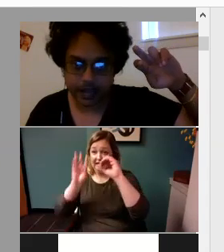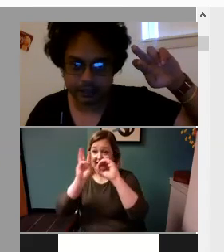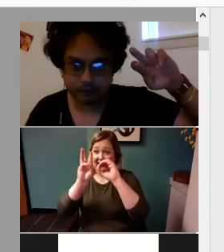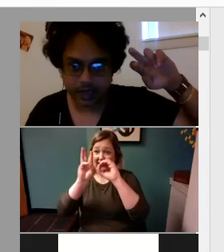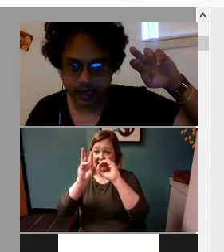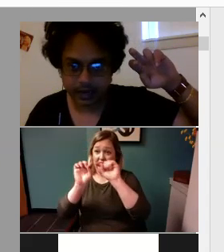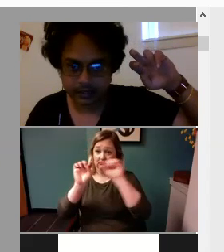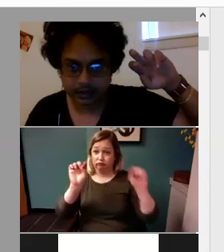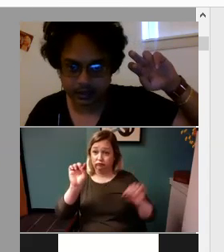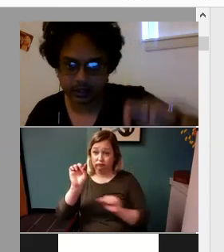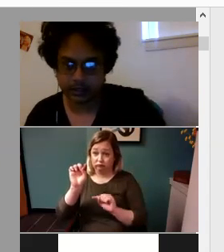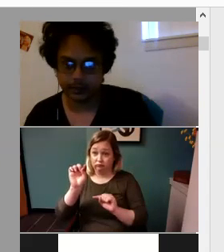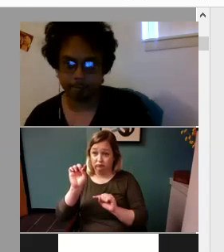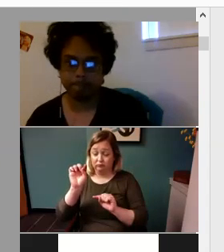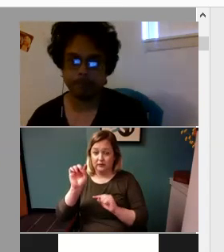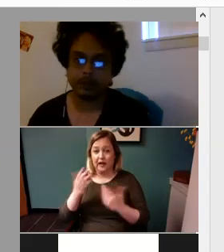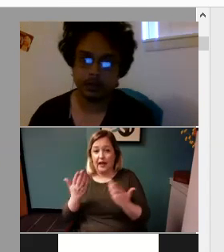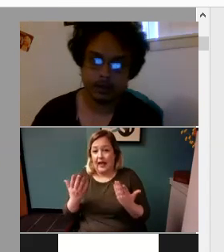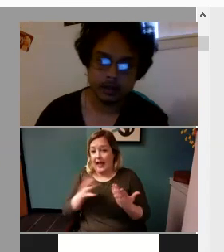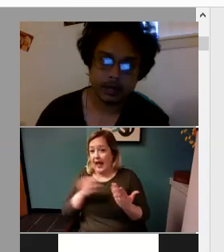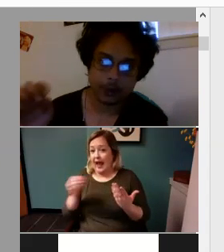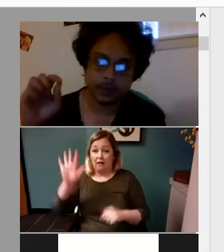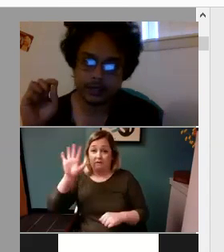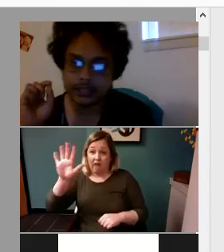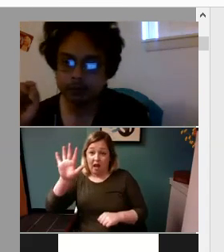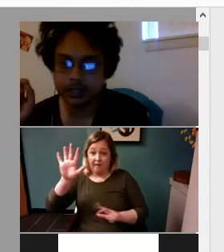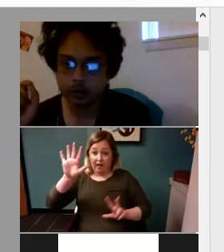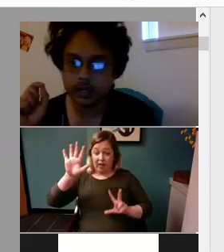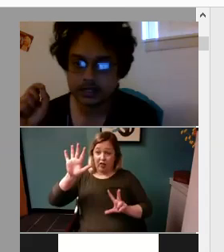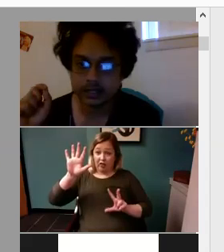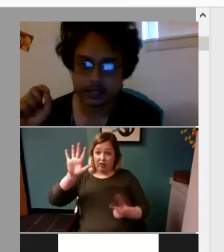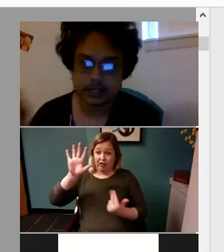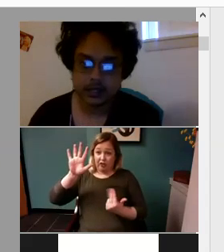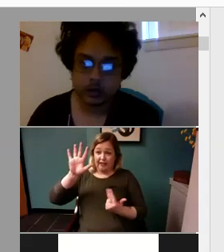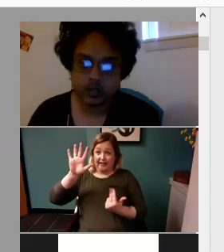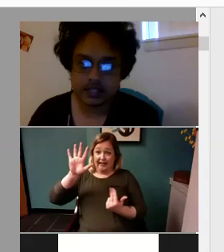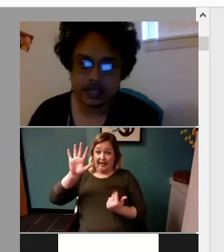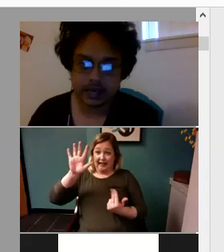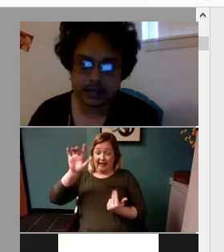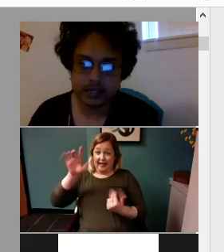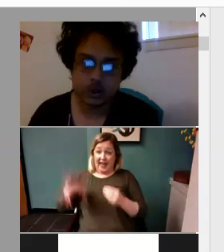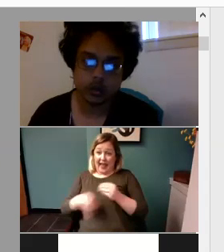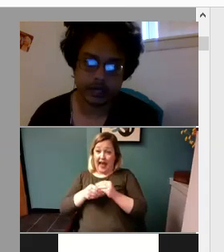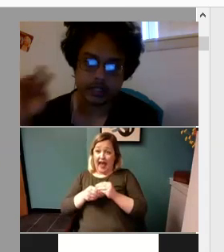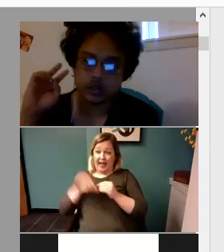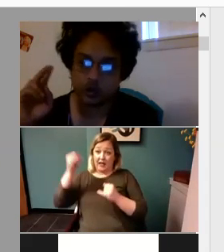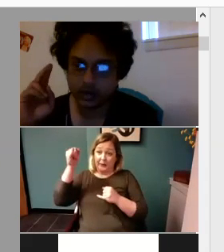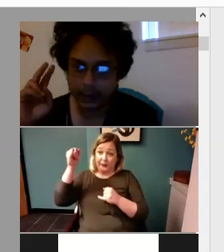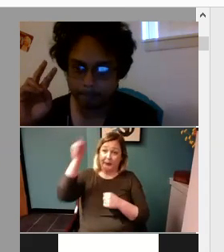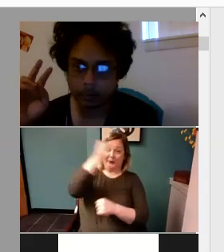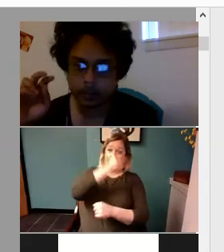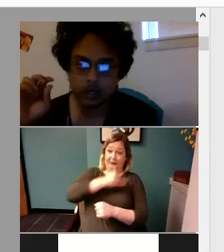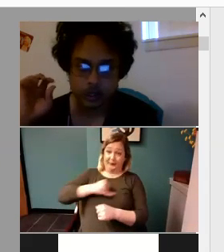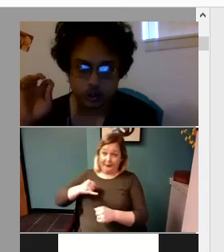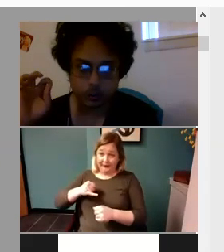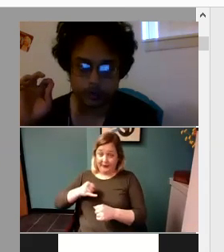between 5 and 30. Now, in this particular sense, we see that these two edges